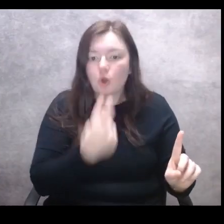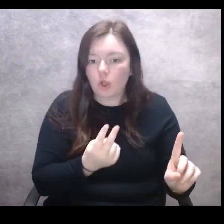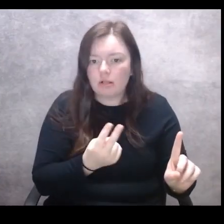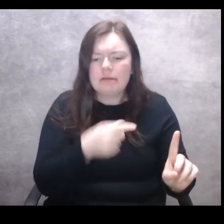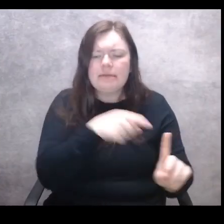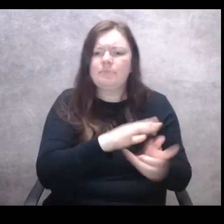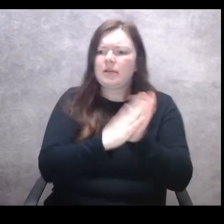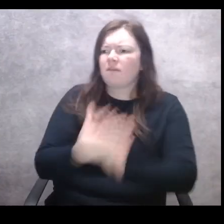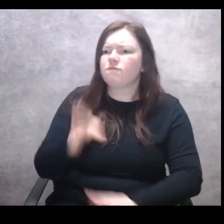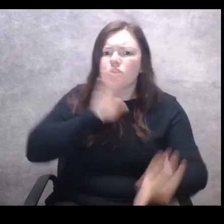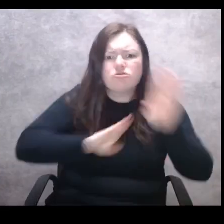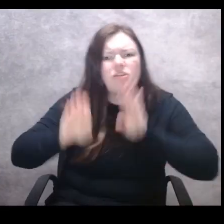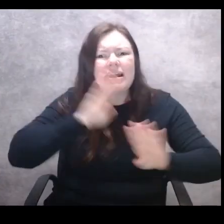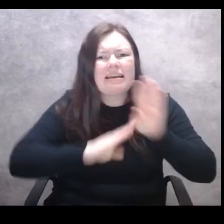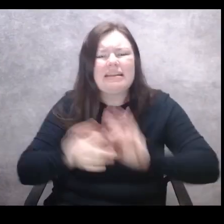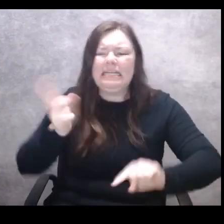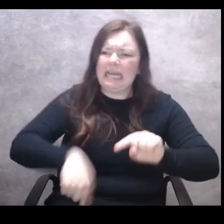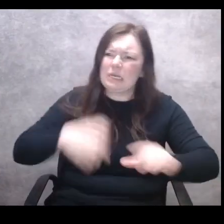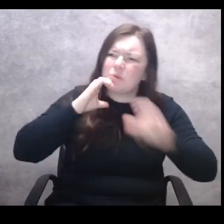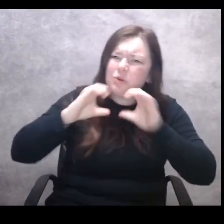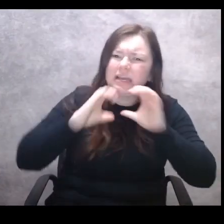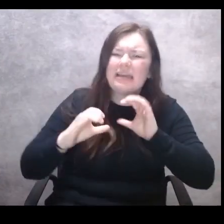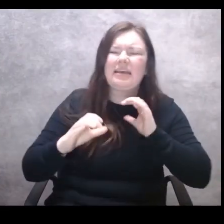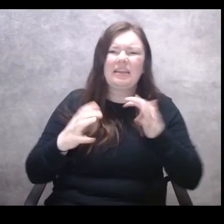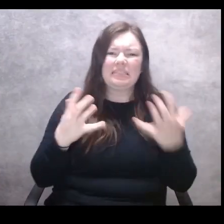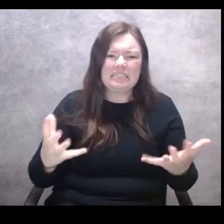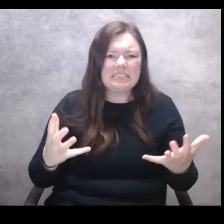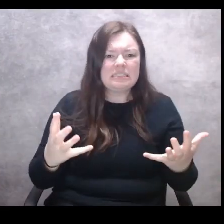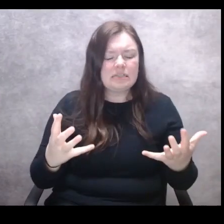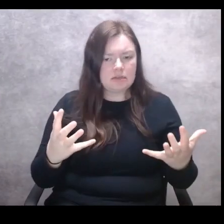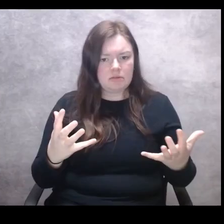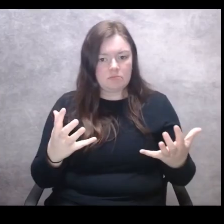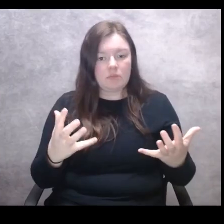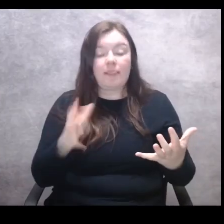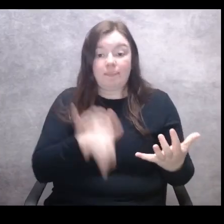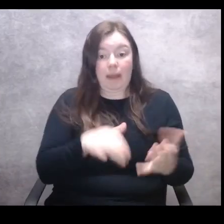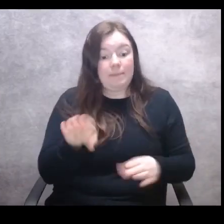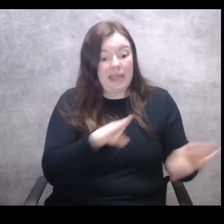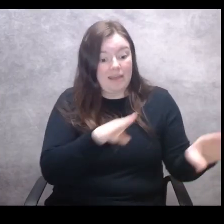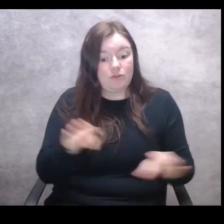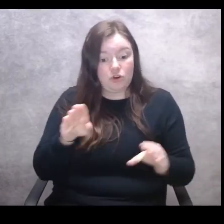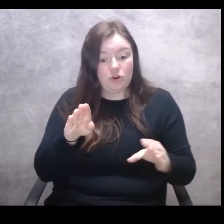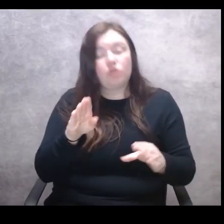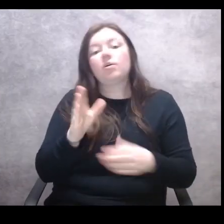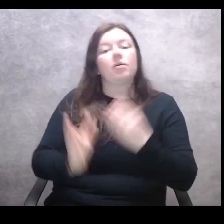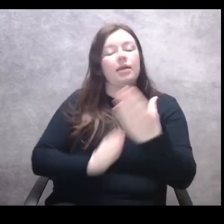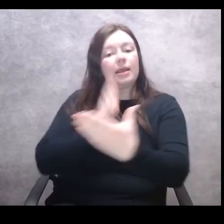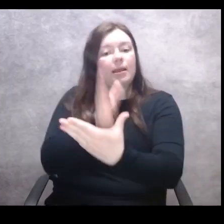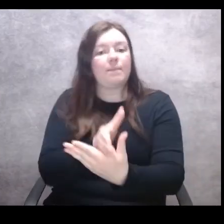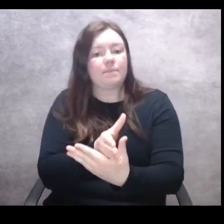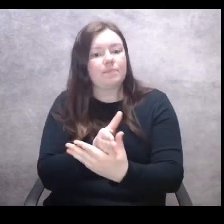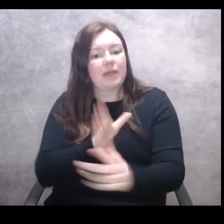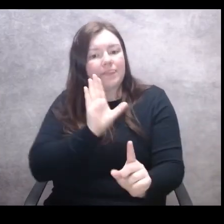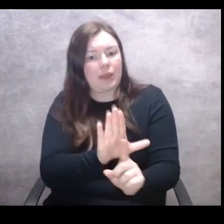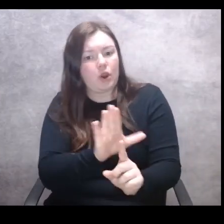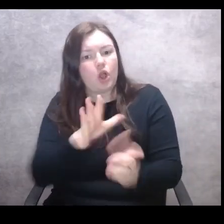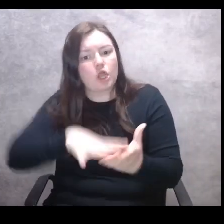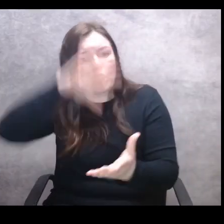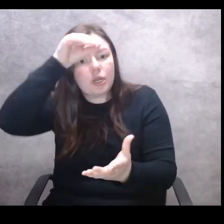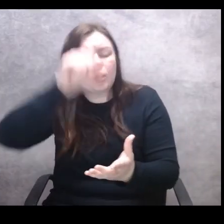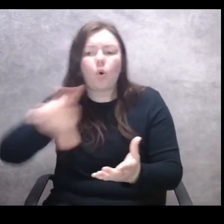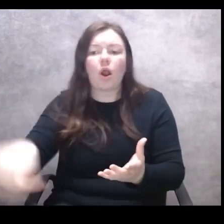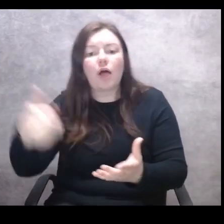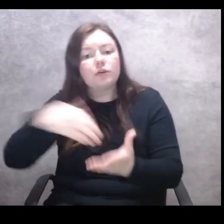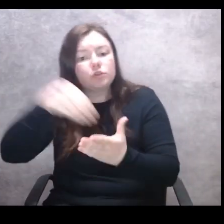getting frustrated when not able to communicate what they need. If the behavior impedes their learning or that of